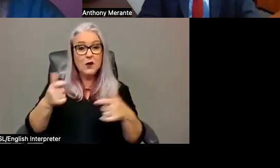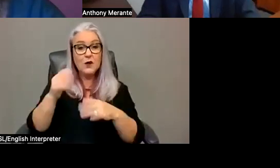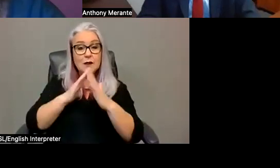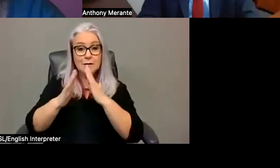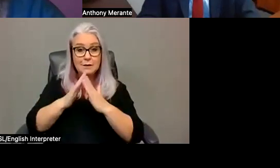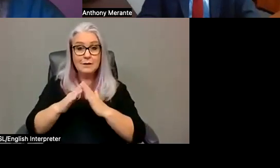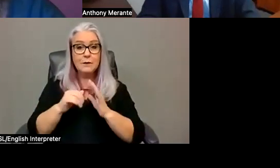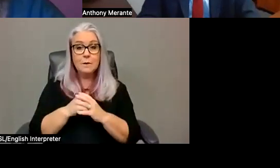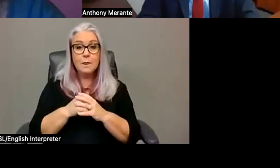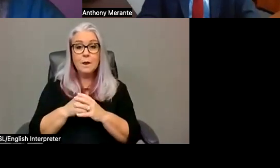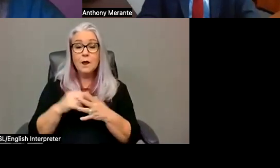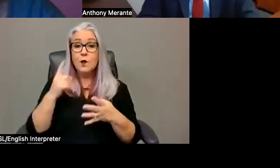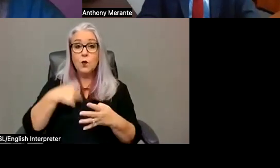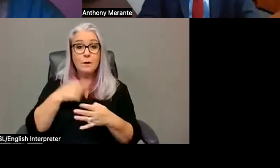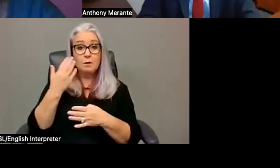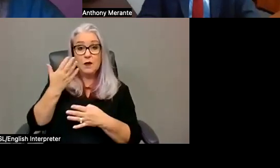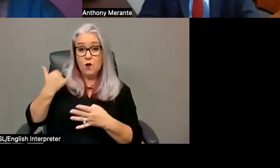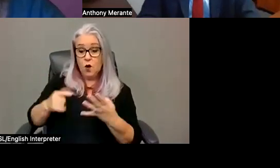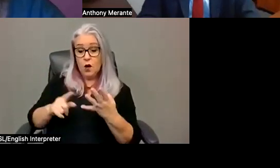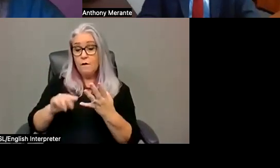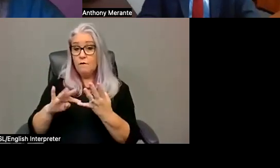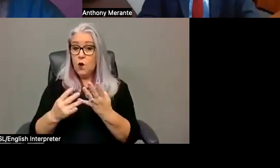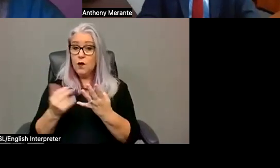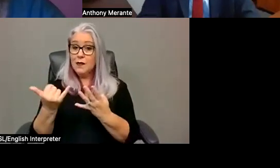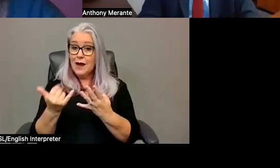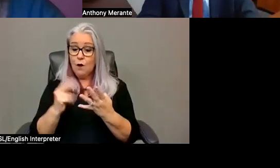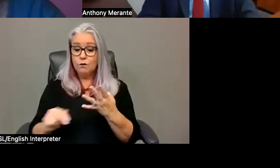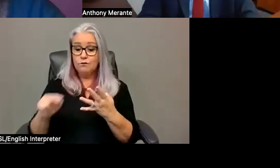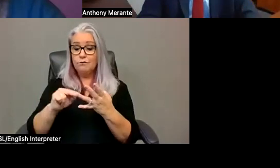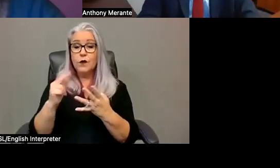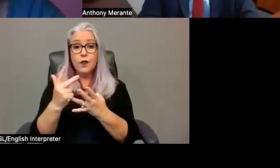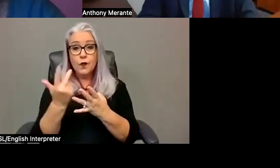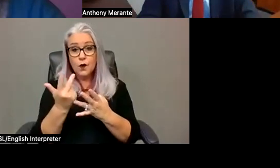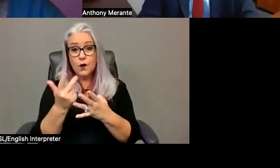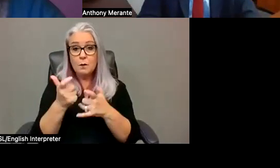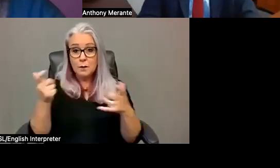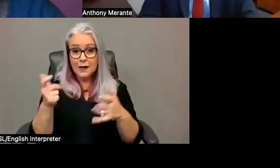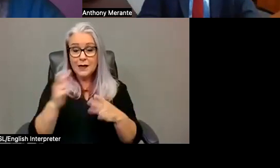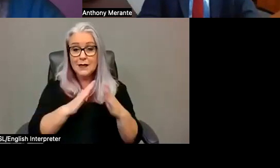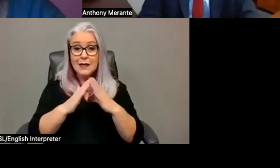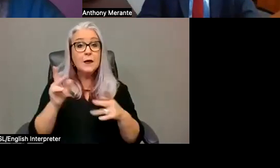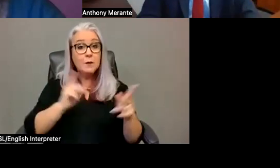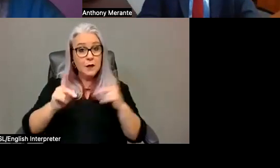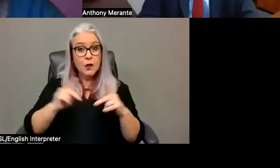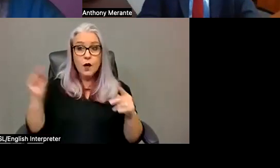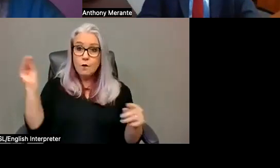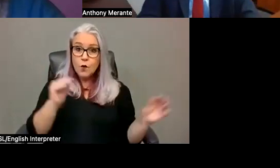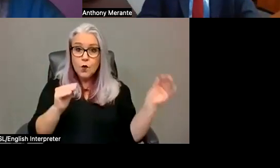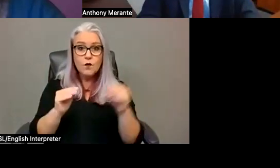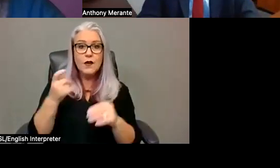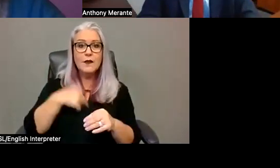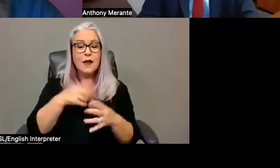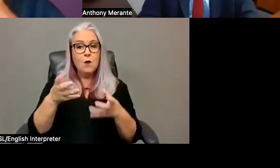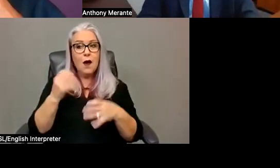from 4th largest city in New York State to the 3rd largest city in New York State. People are moving here. People want to send our children to our